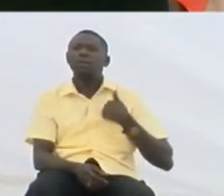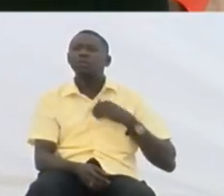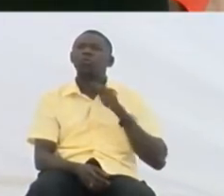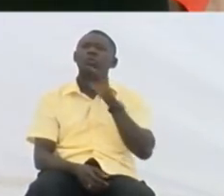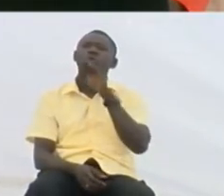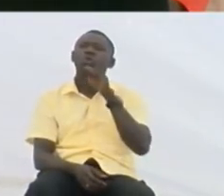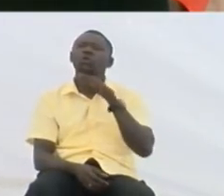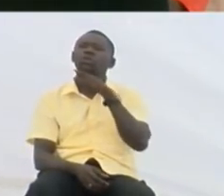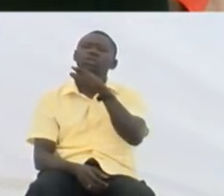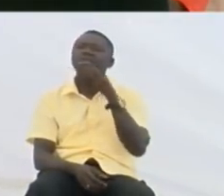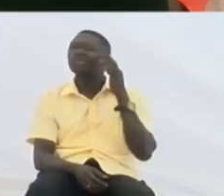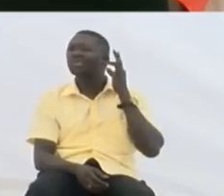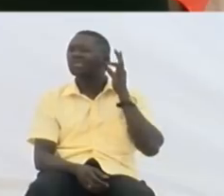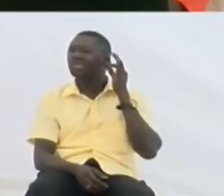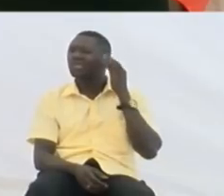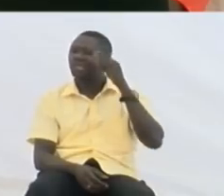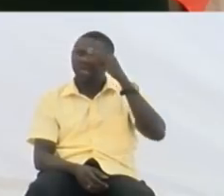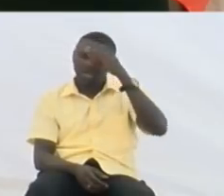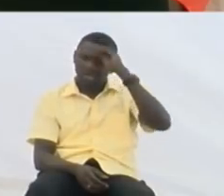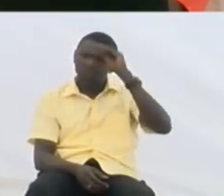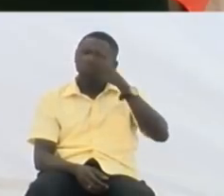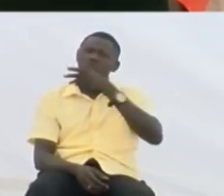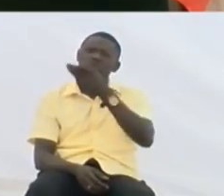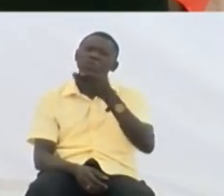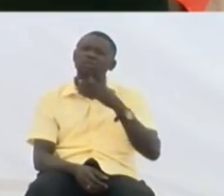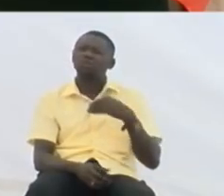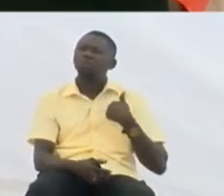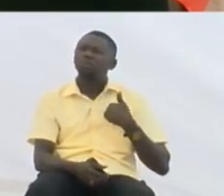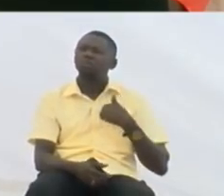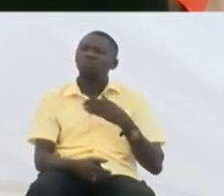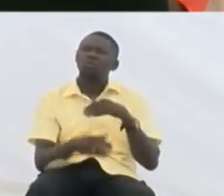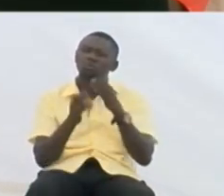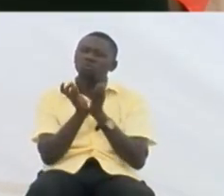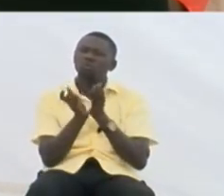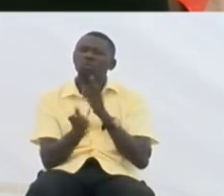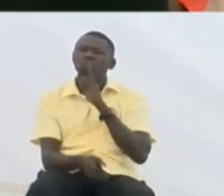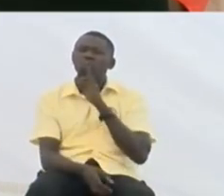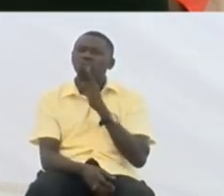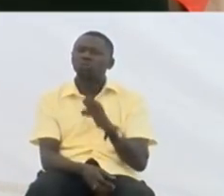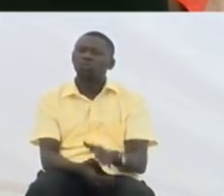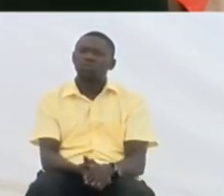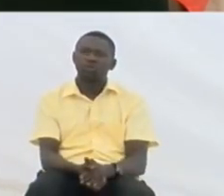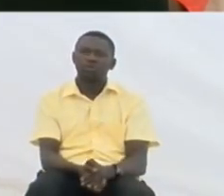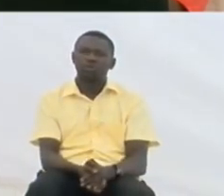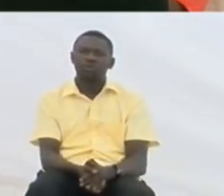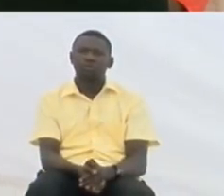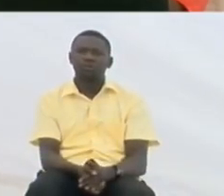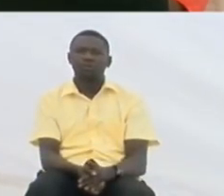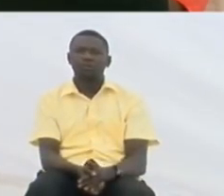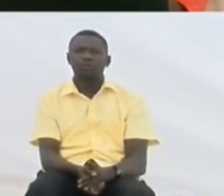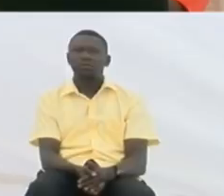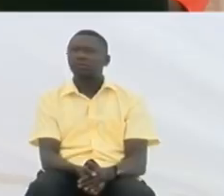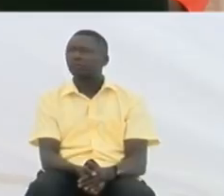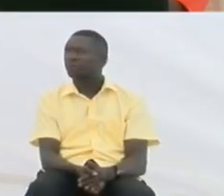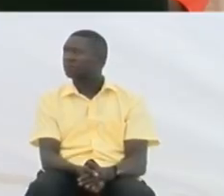kamba nolu. Wolu isafo wule mum fem fason nule dum haniko wonni